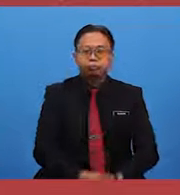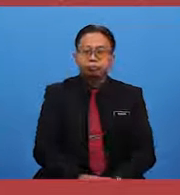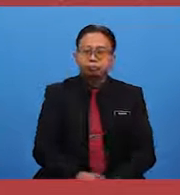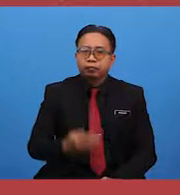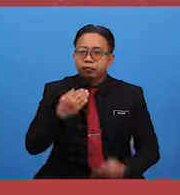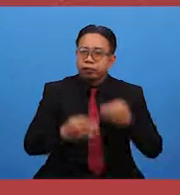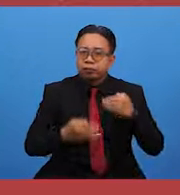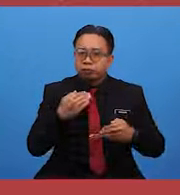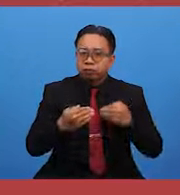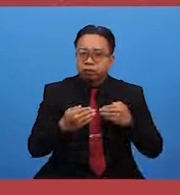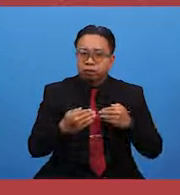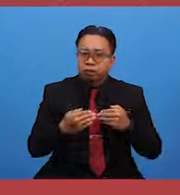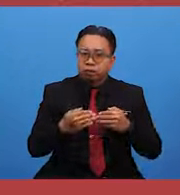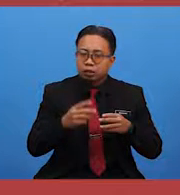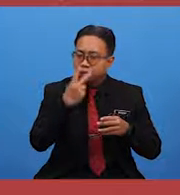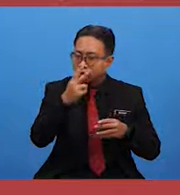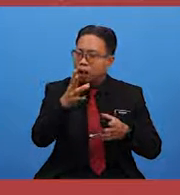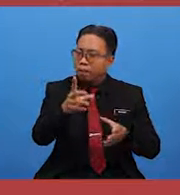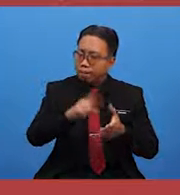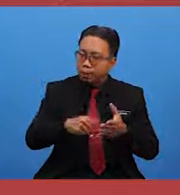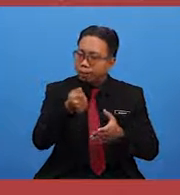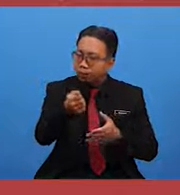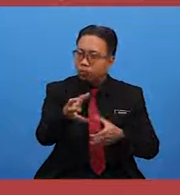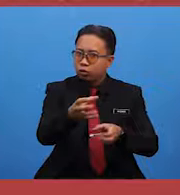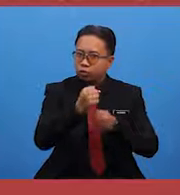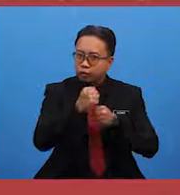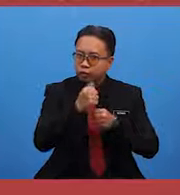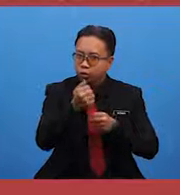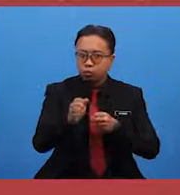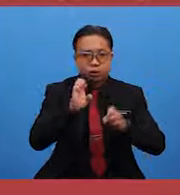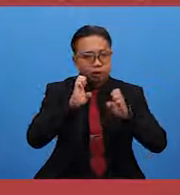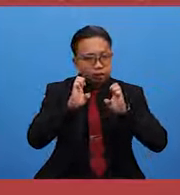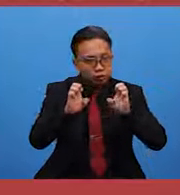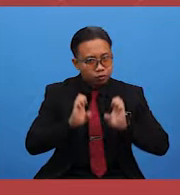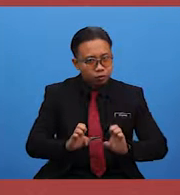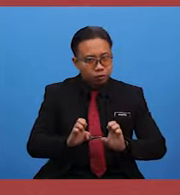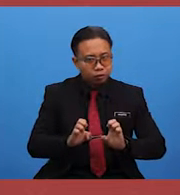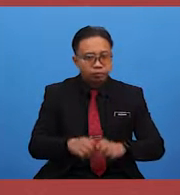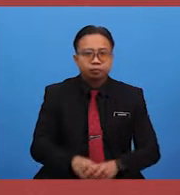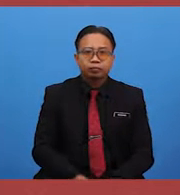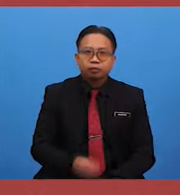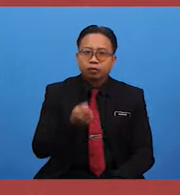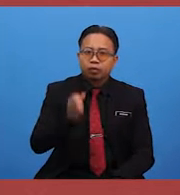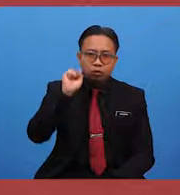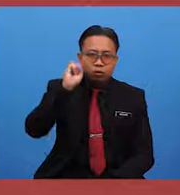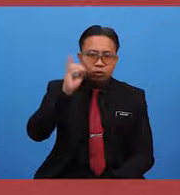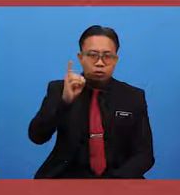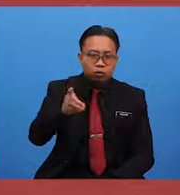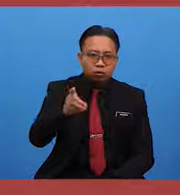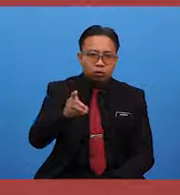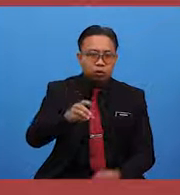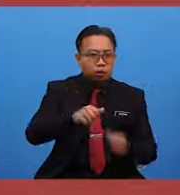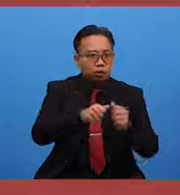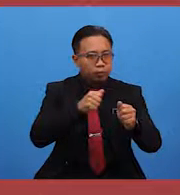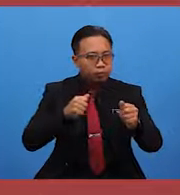body will reflect what you consume and how you exercise to keep in shape. You should avoid